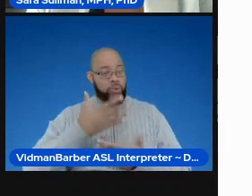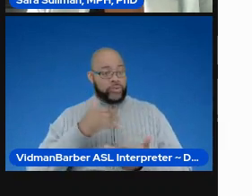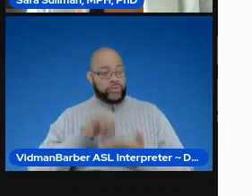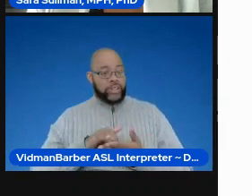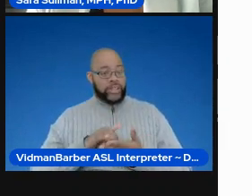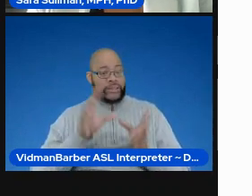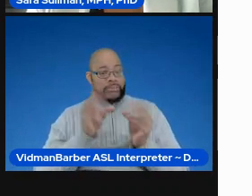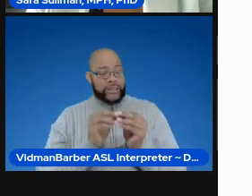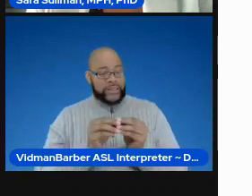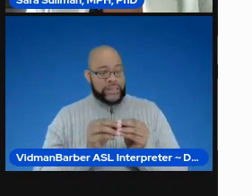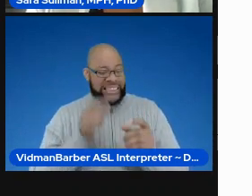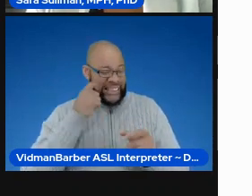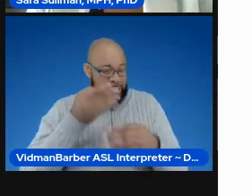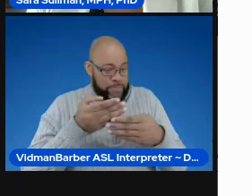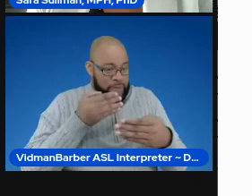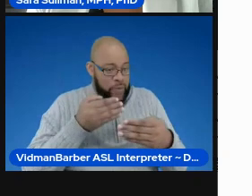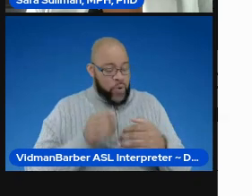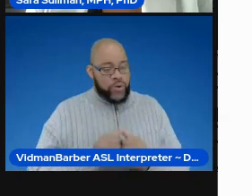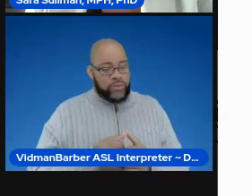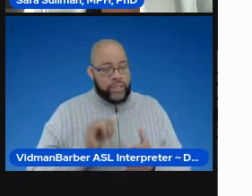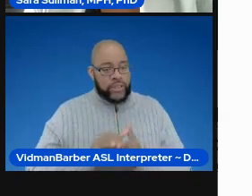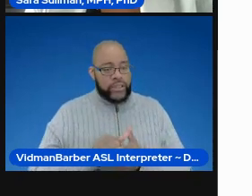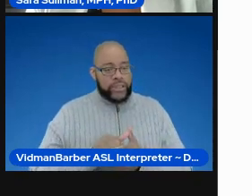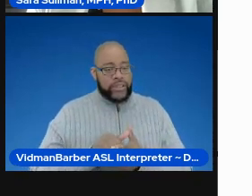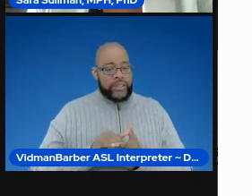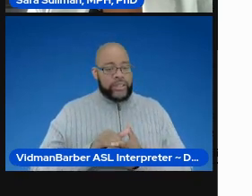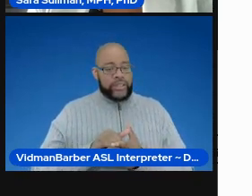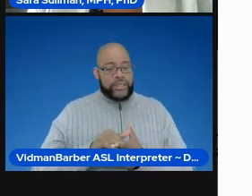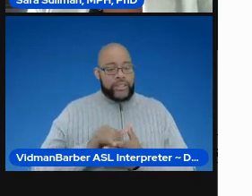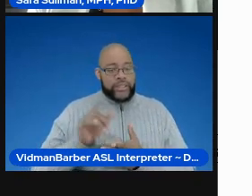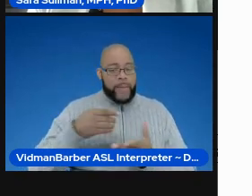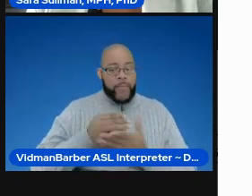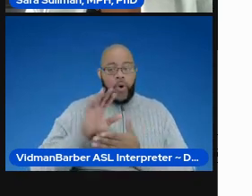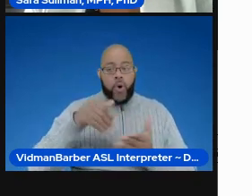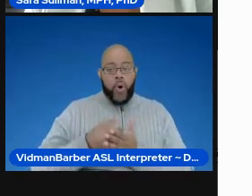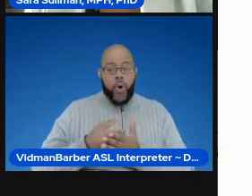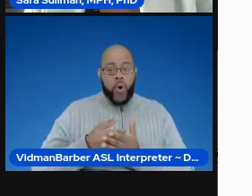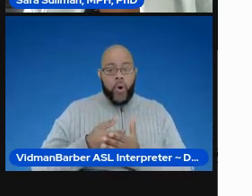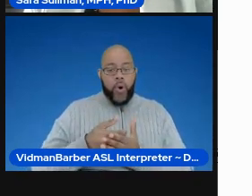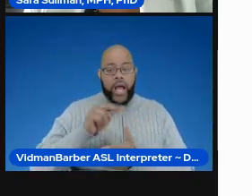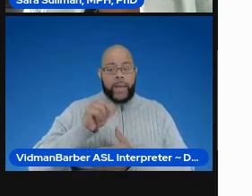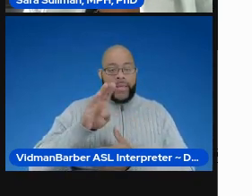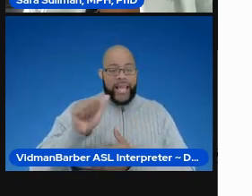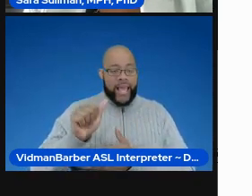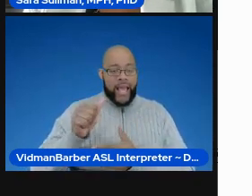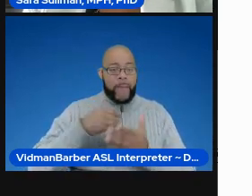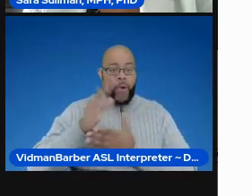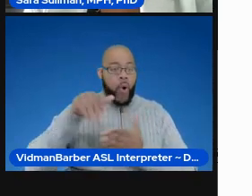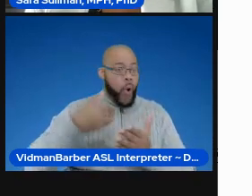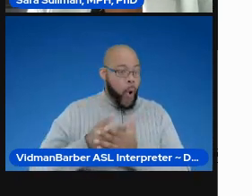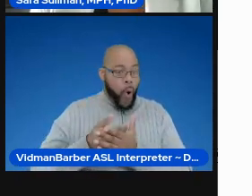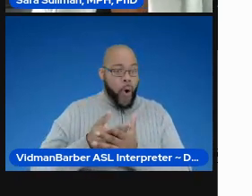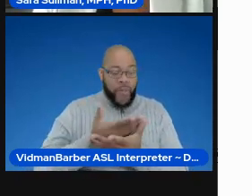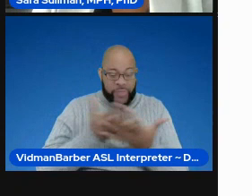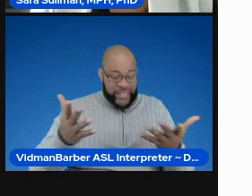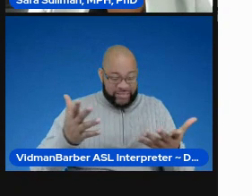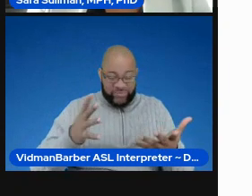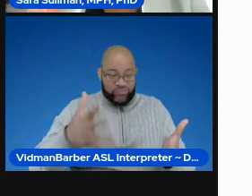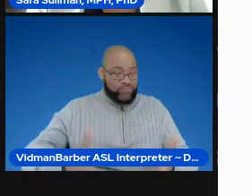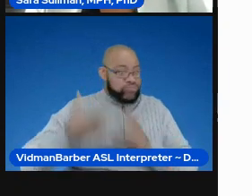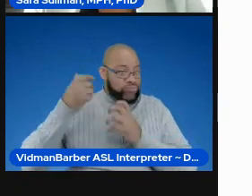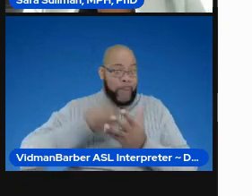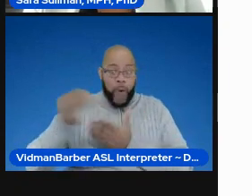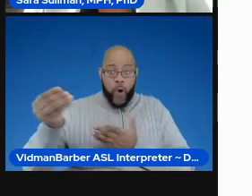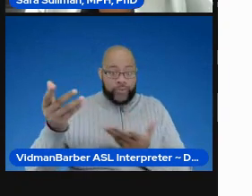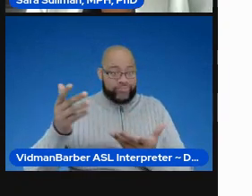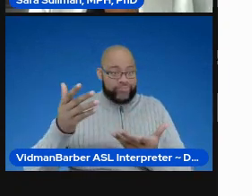at a meeting right before that the NBA bought the entire supply chain from November 2020 to February 2021. So